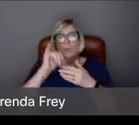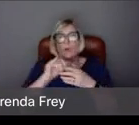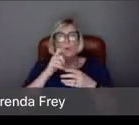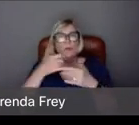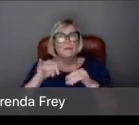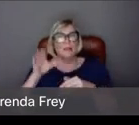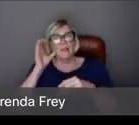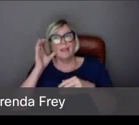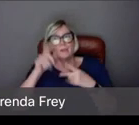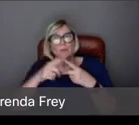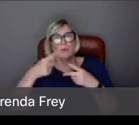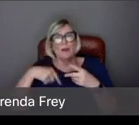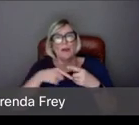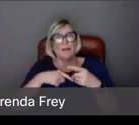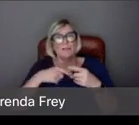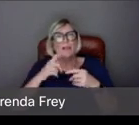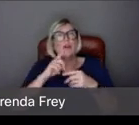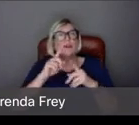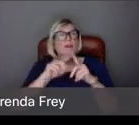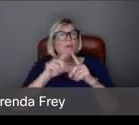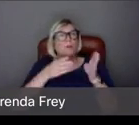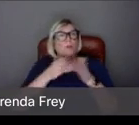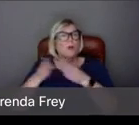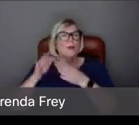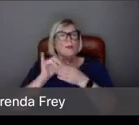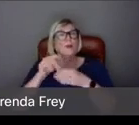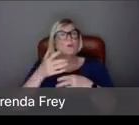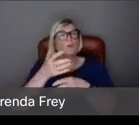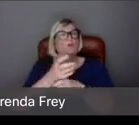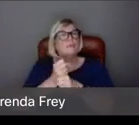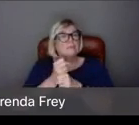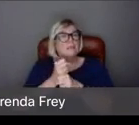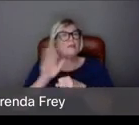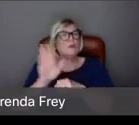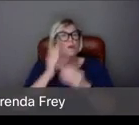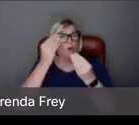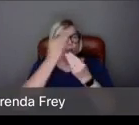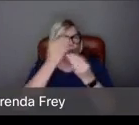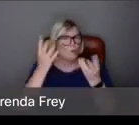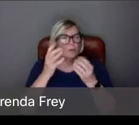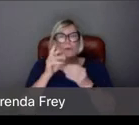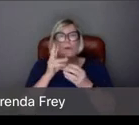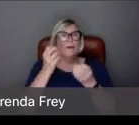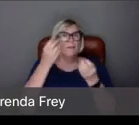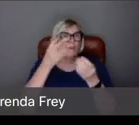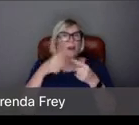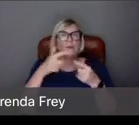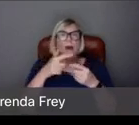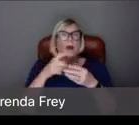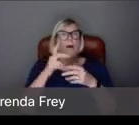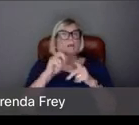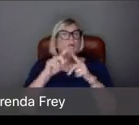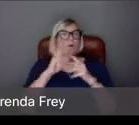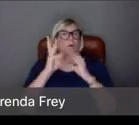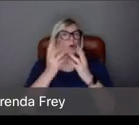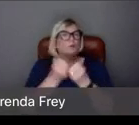with us, if there's particular ways that you receive your news, right, or information about upcoming workshops,